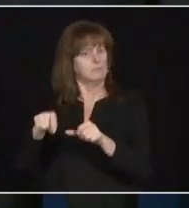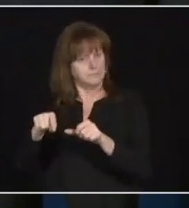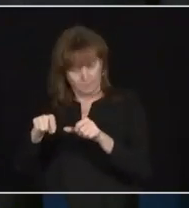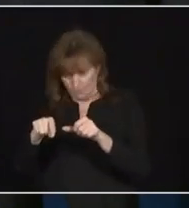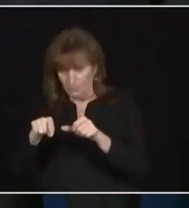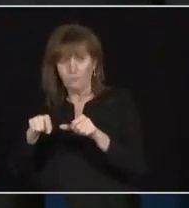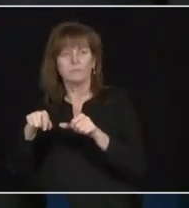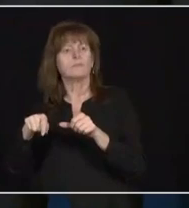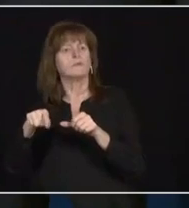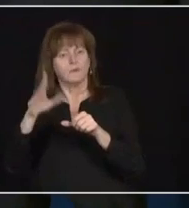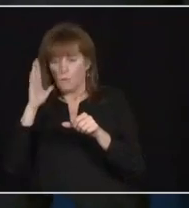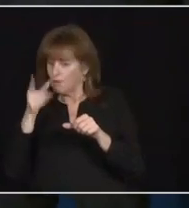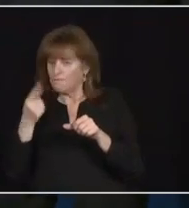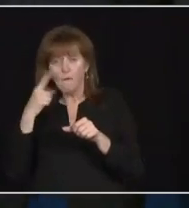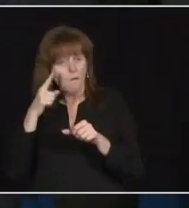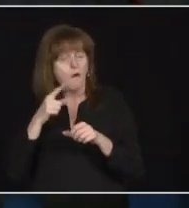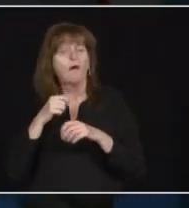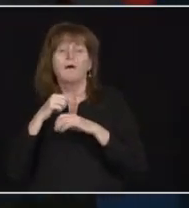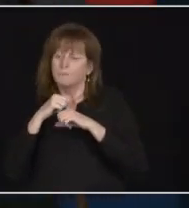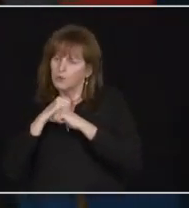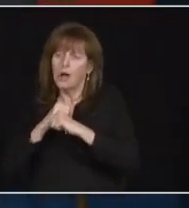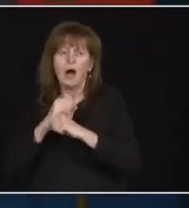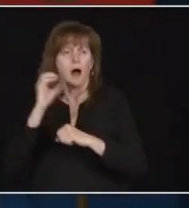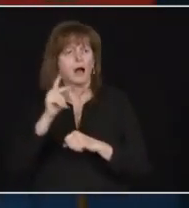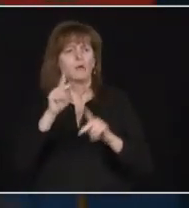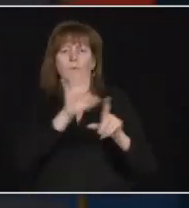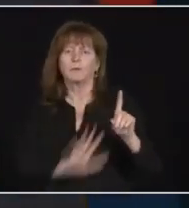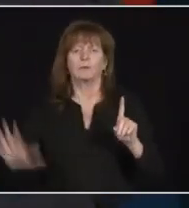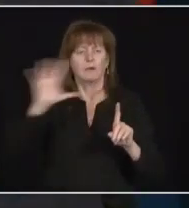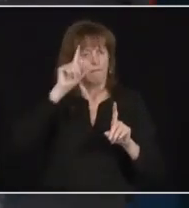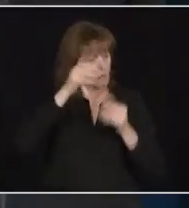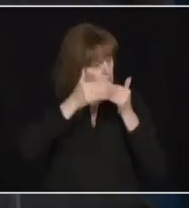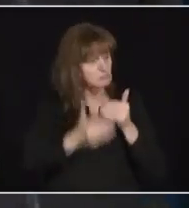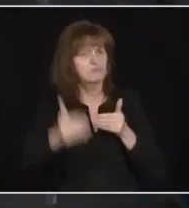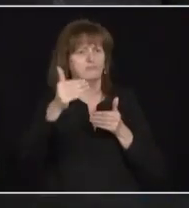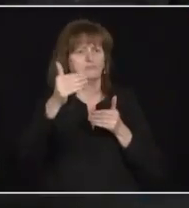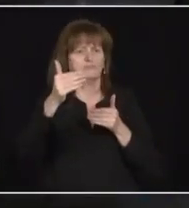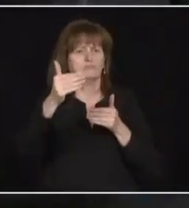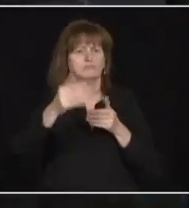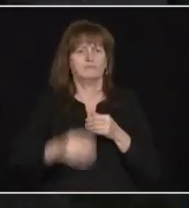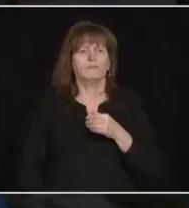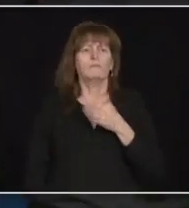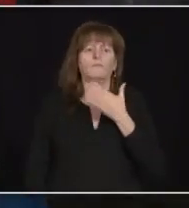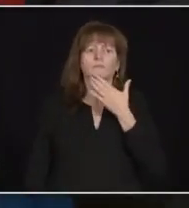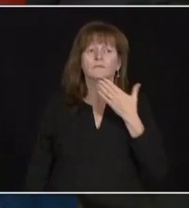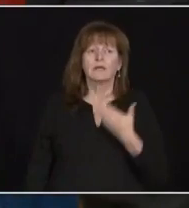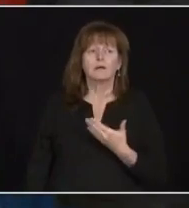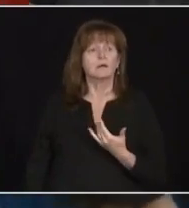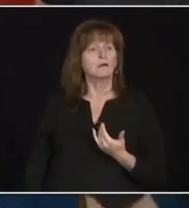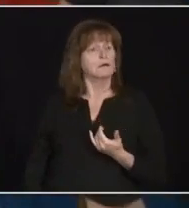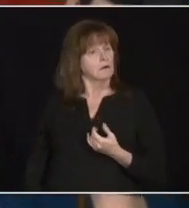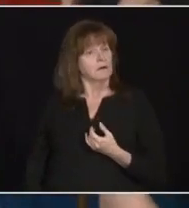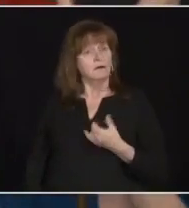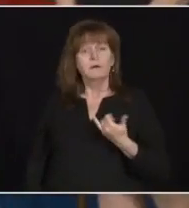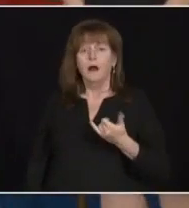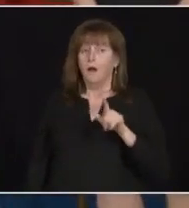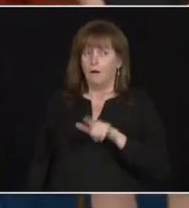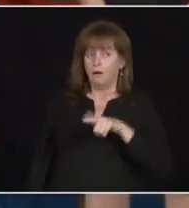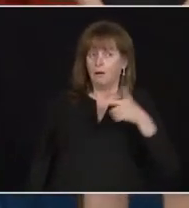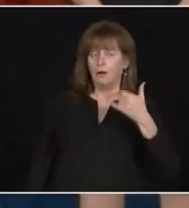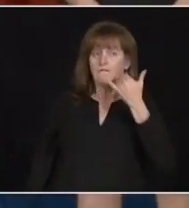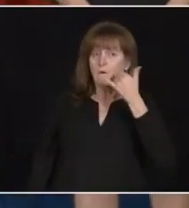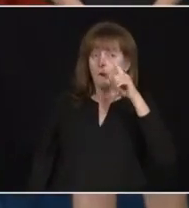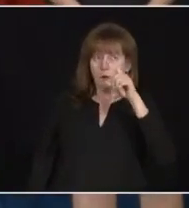people of Ontario. Thank you. We'll go to the phone line for questions. Just a reminder, one question, one follow-up.